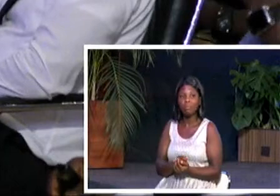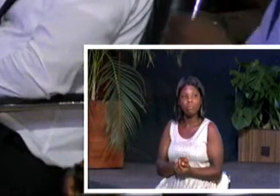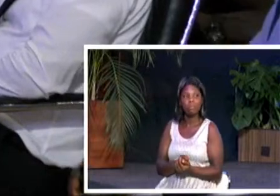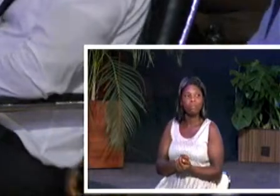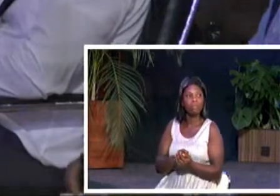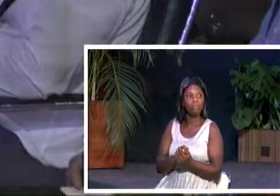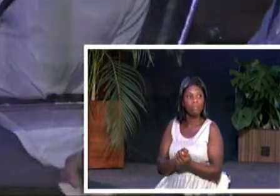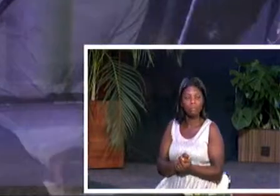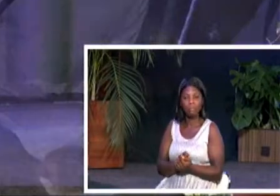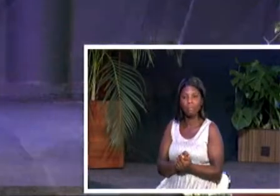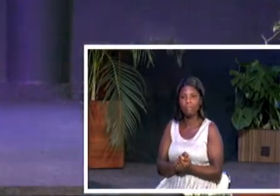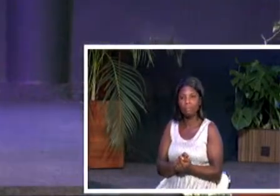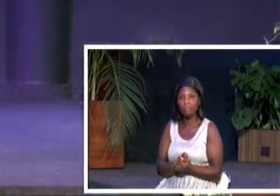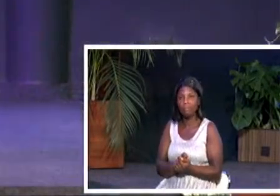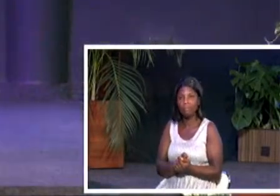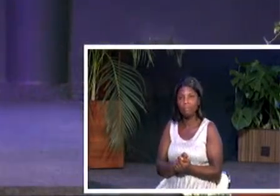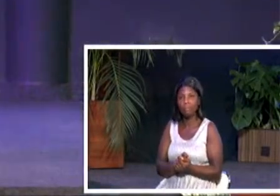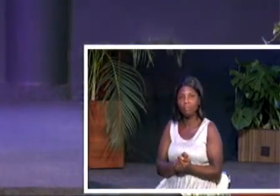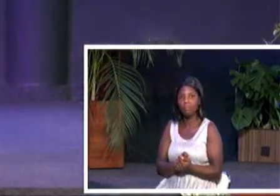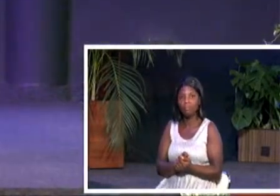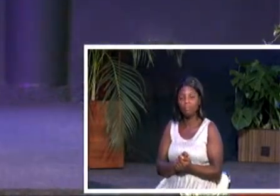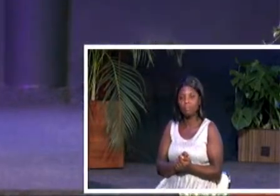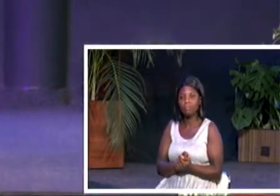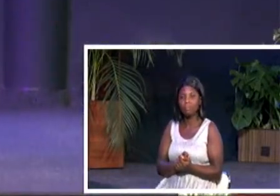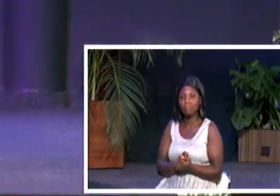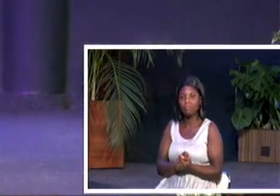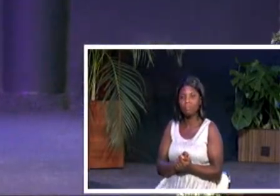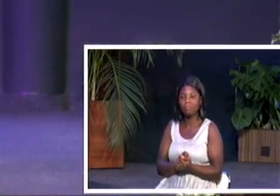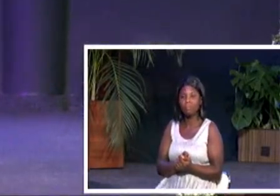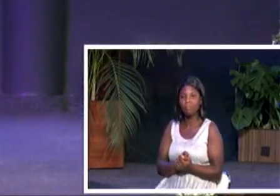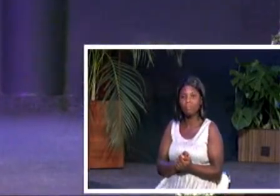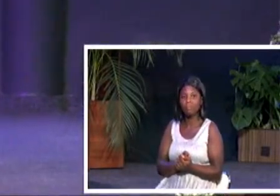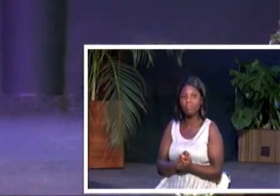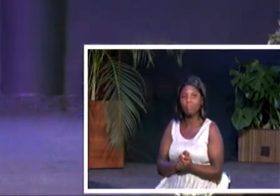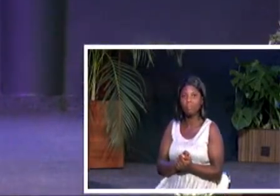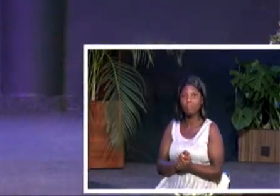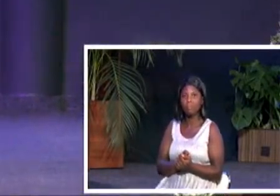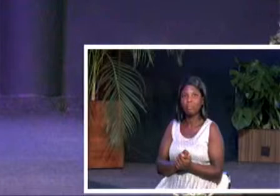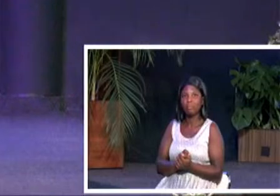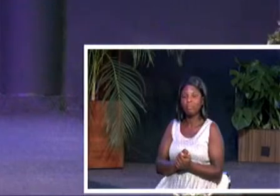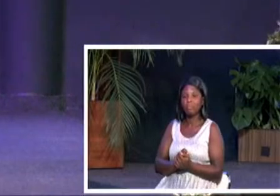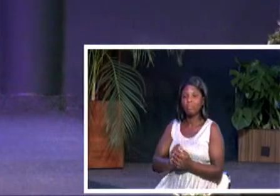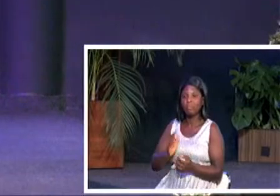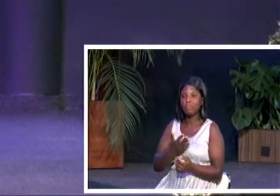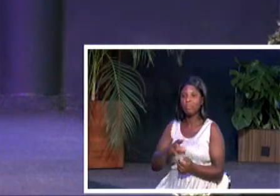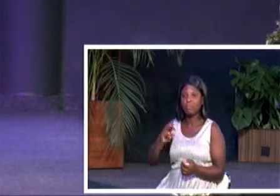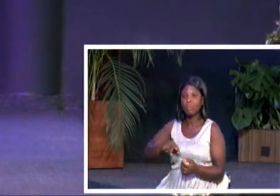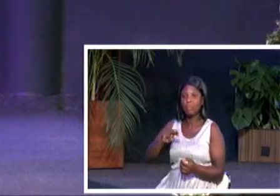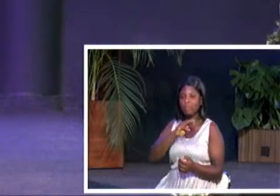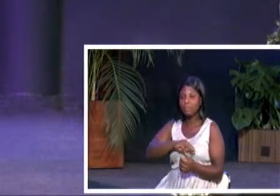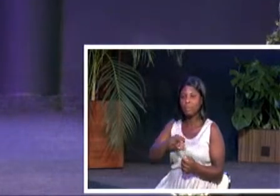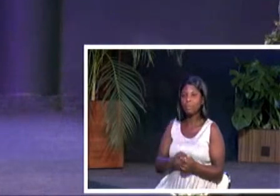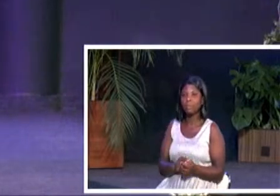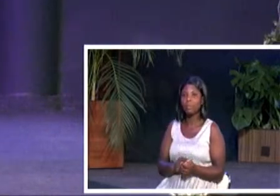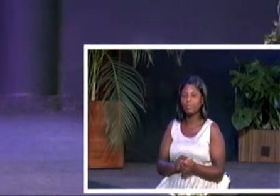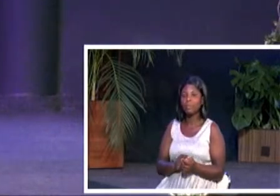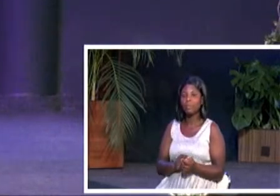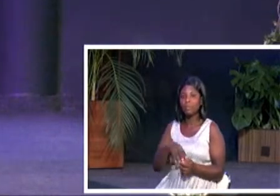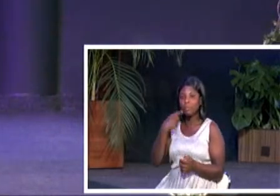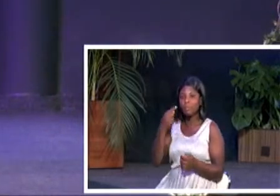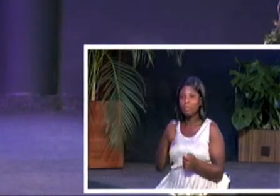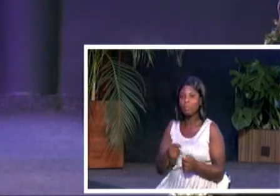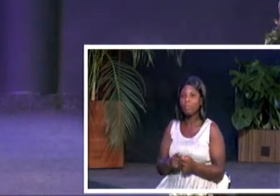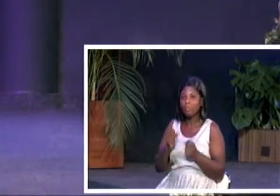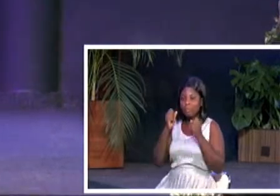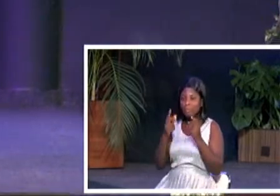Let me also acknowledge our mentors who have been so amazing, and respectfully ask our mentors here